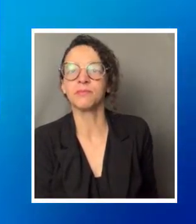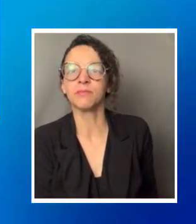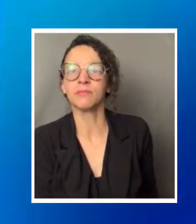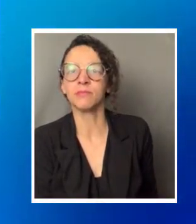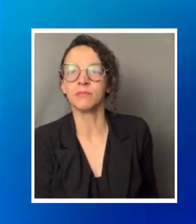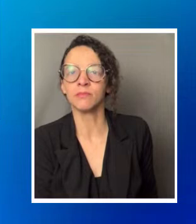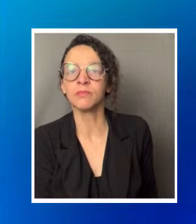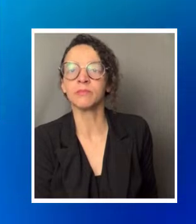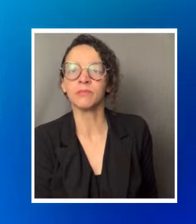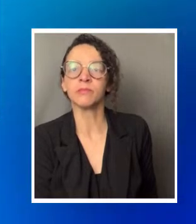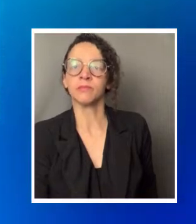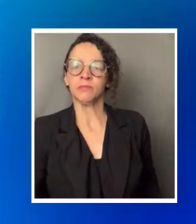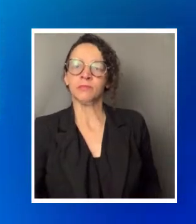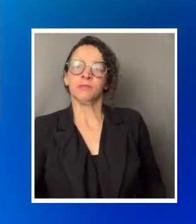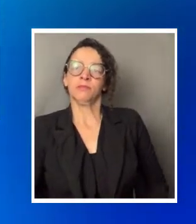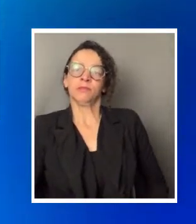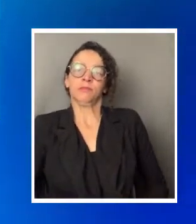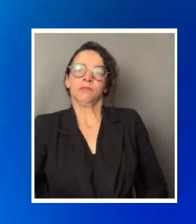Sure.